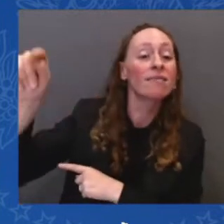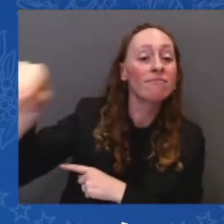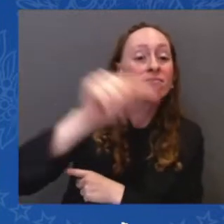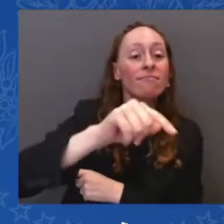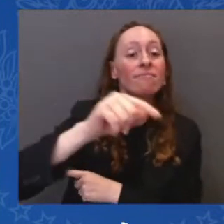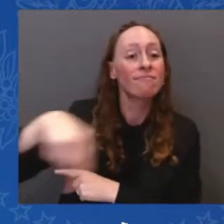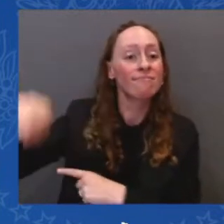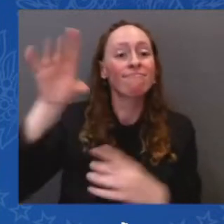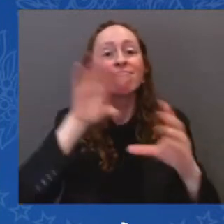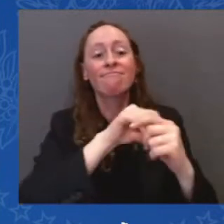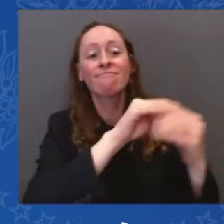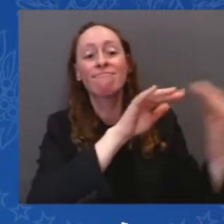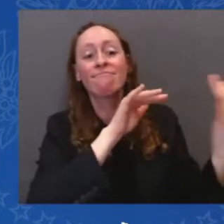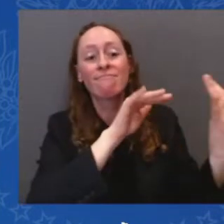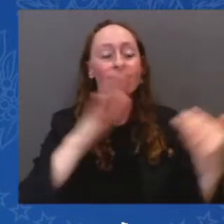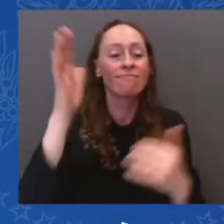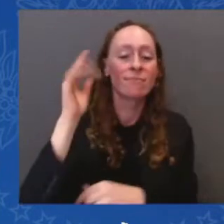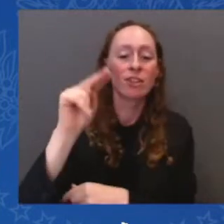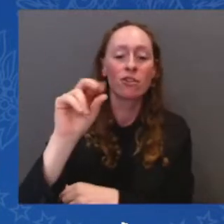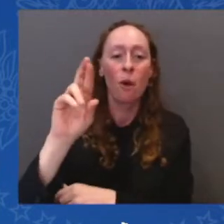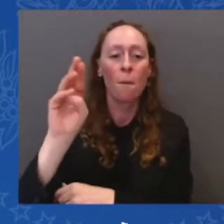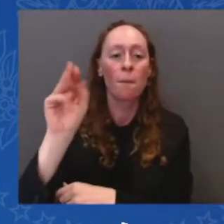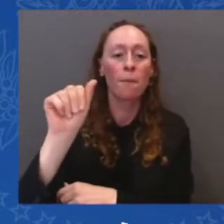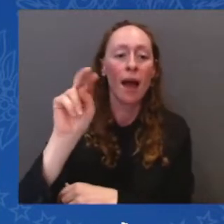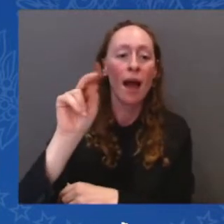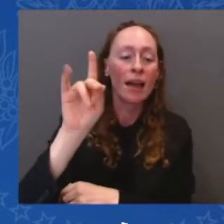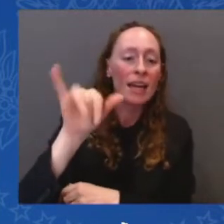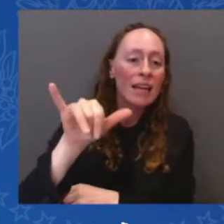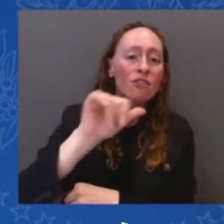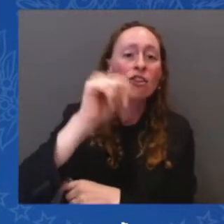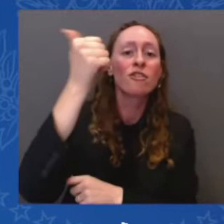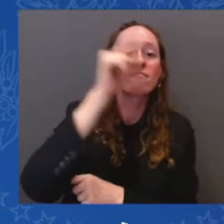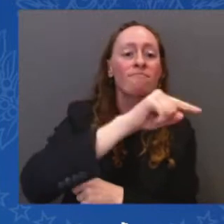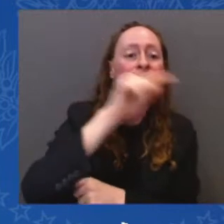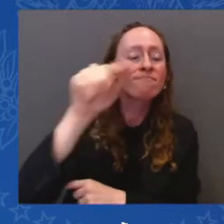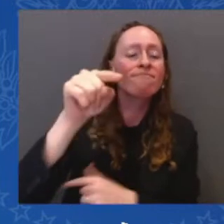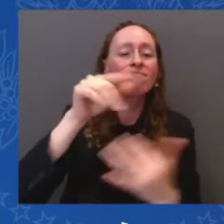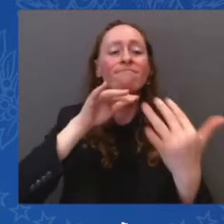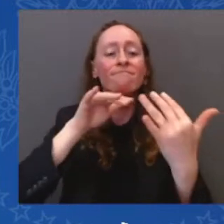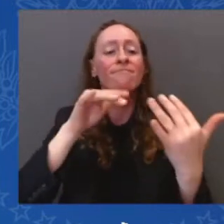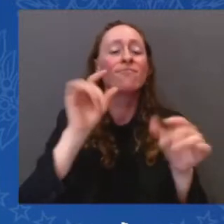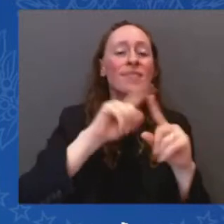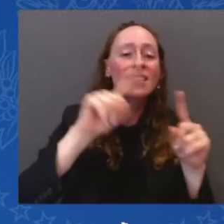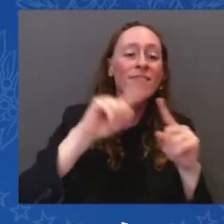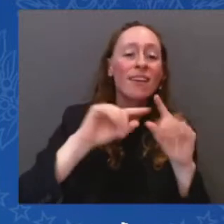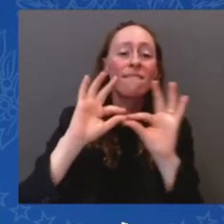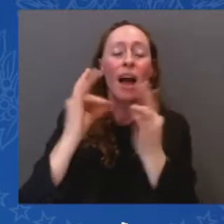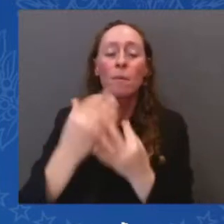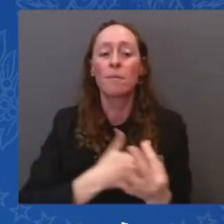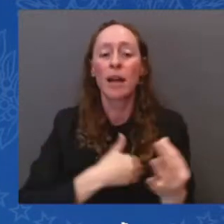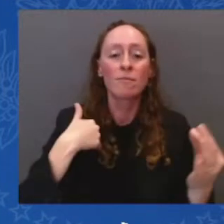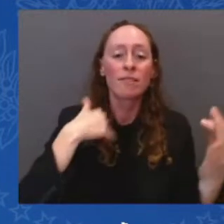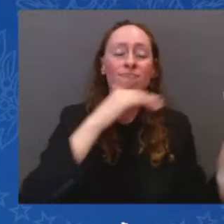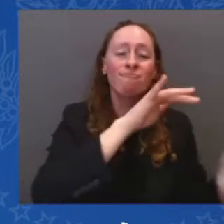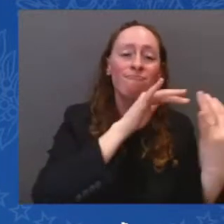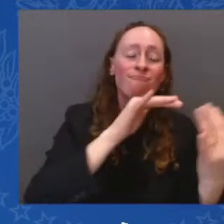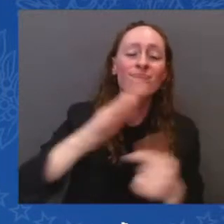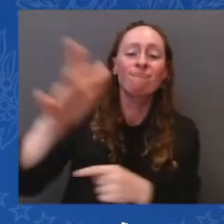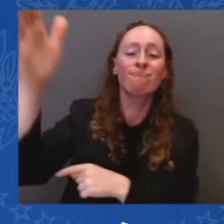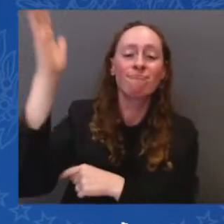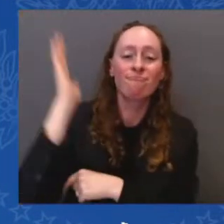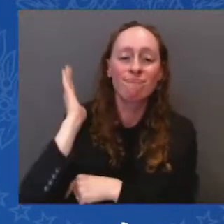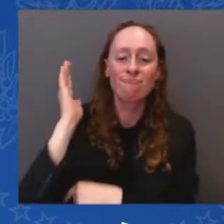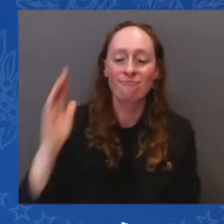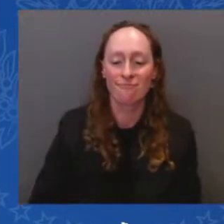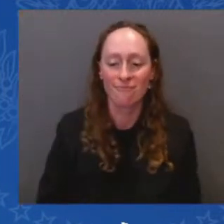was in the Philippines. That is why yet another uncle fought in Korea and my cousins fought in